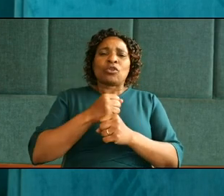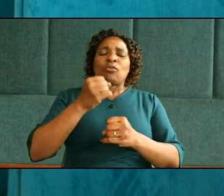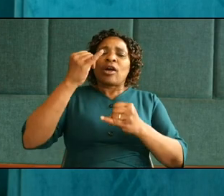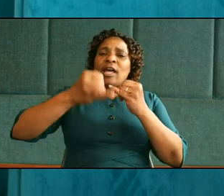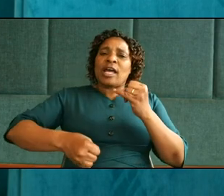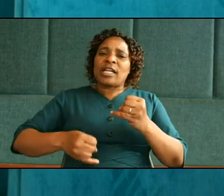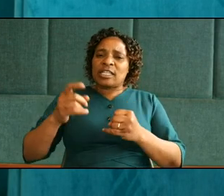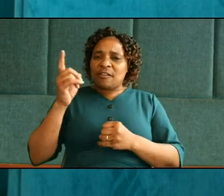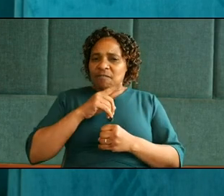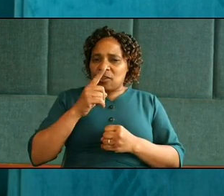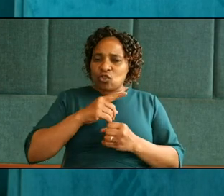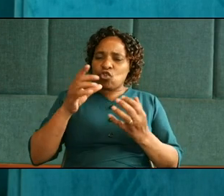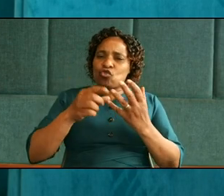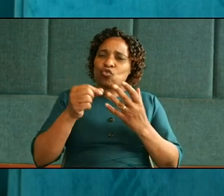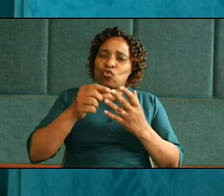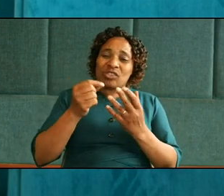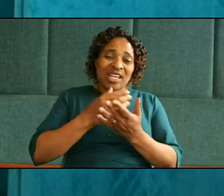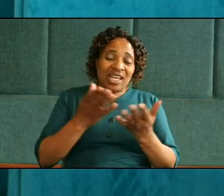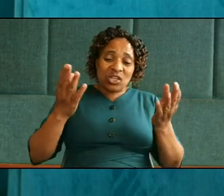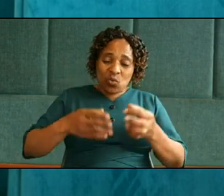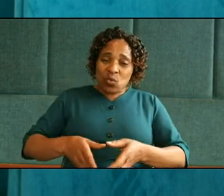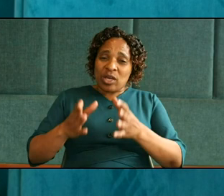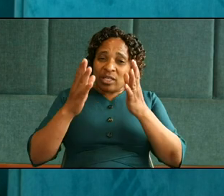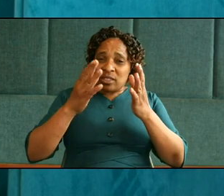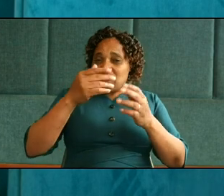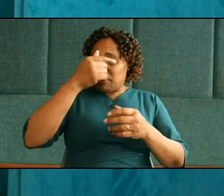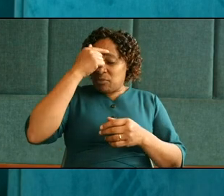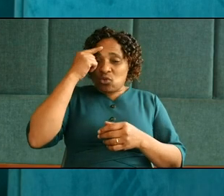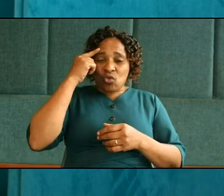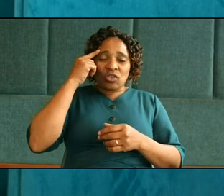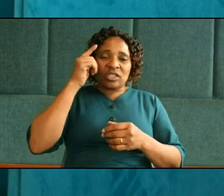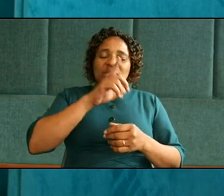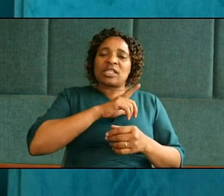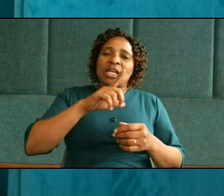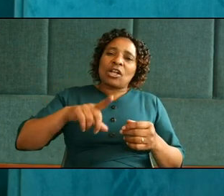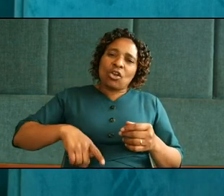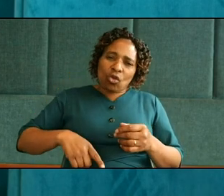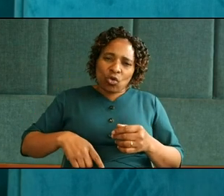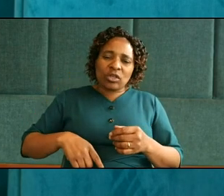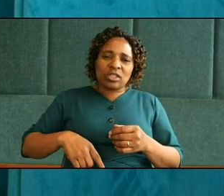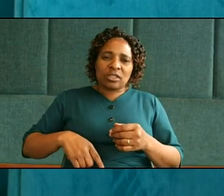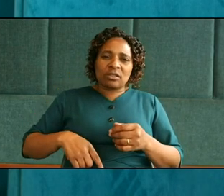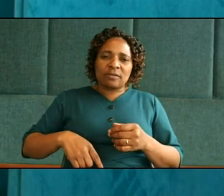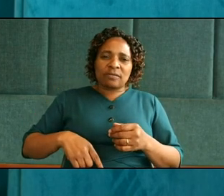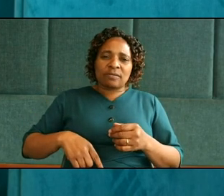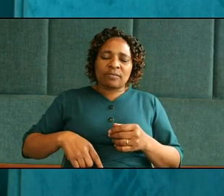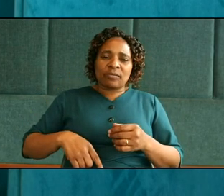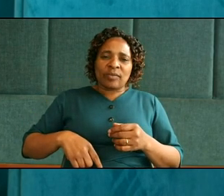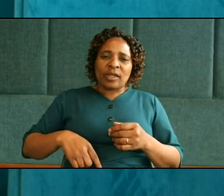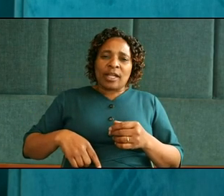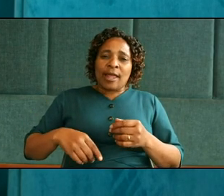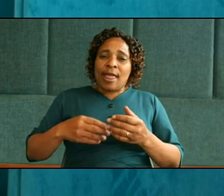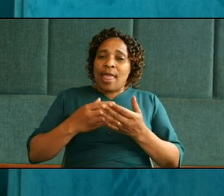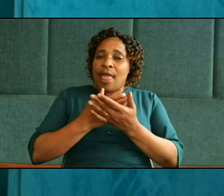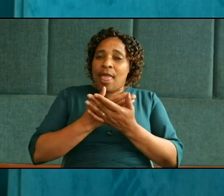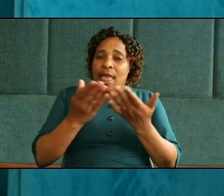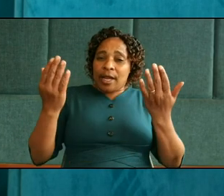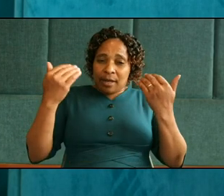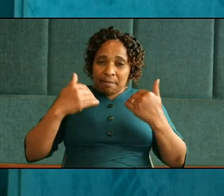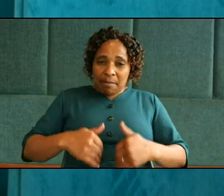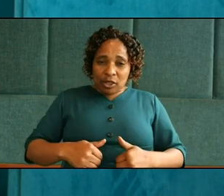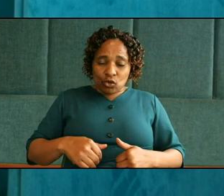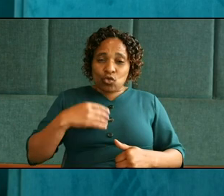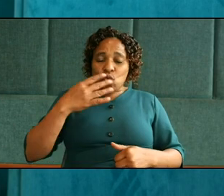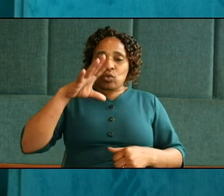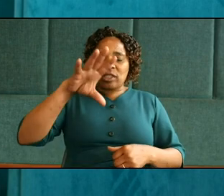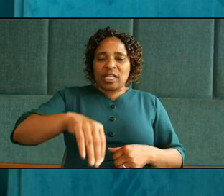or choose on any of their ways. For the Lord detests the perverse, but takes the upright into